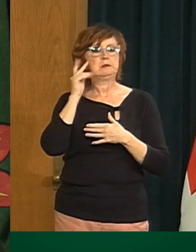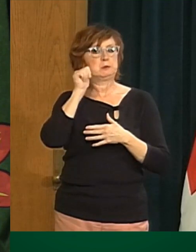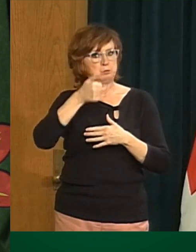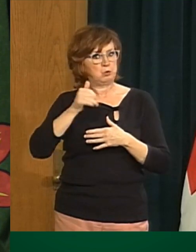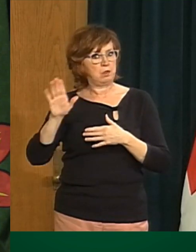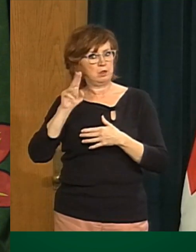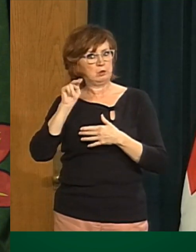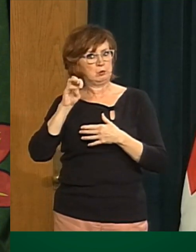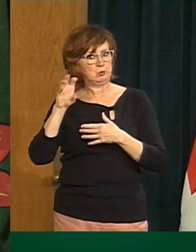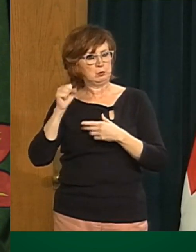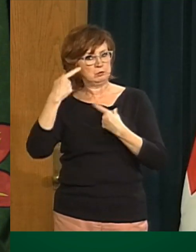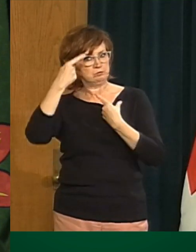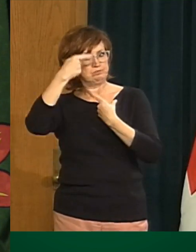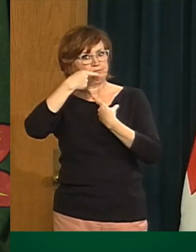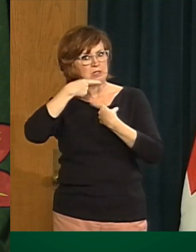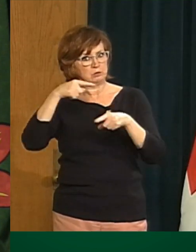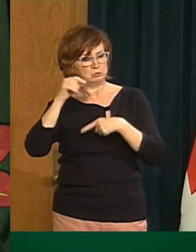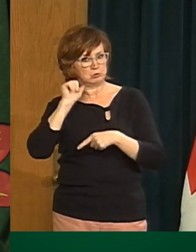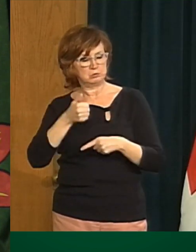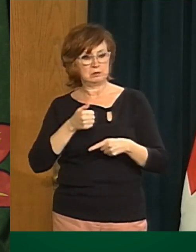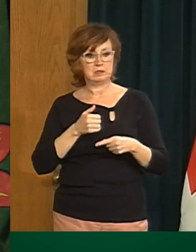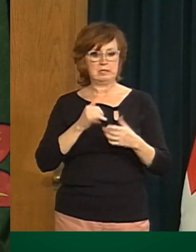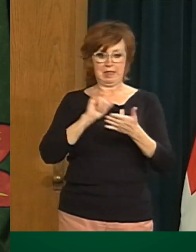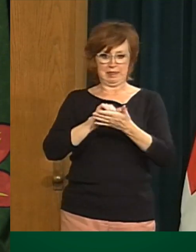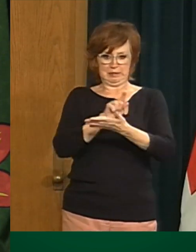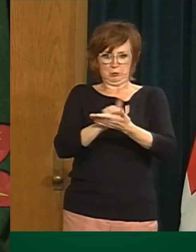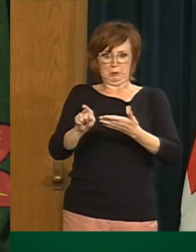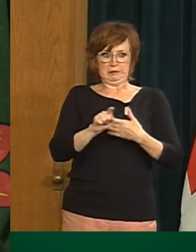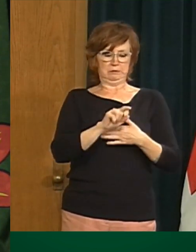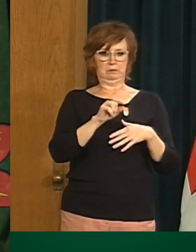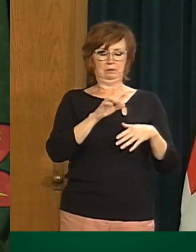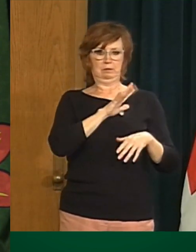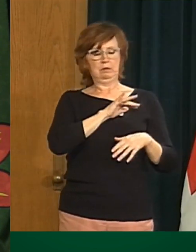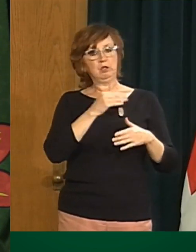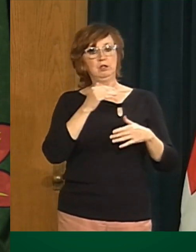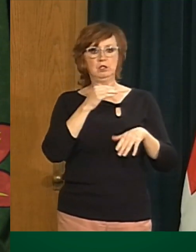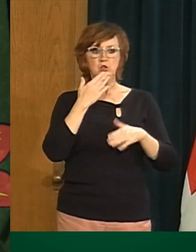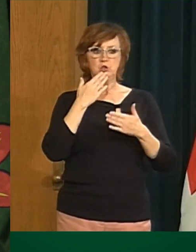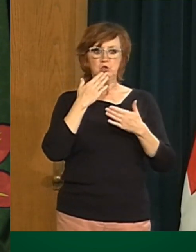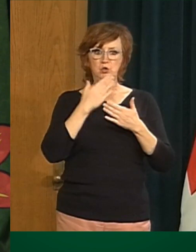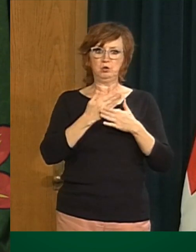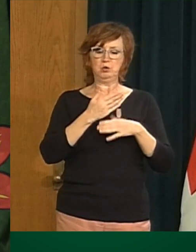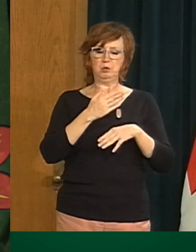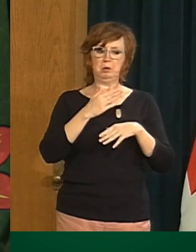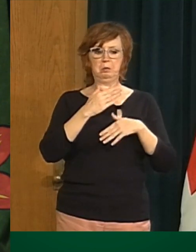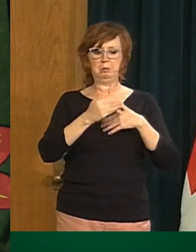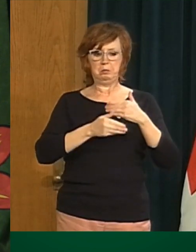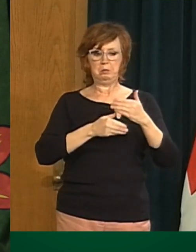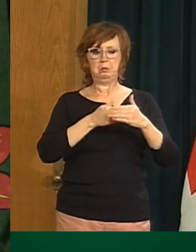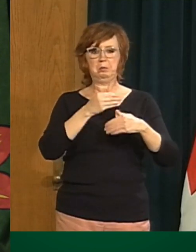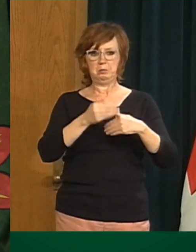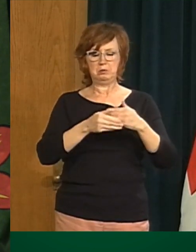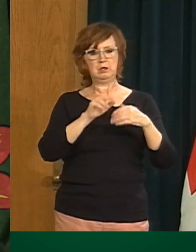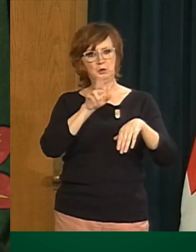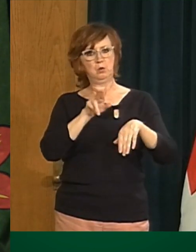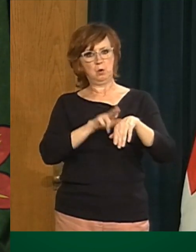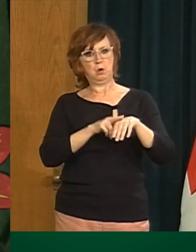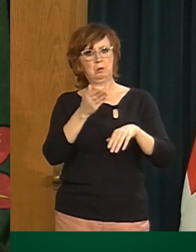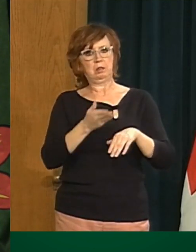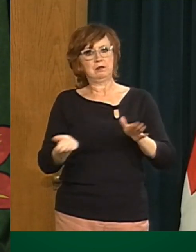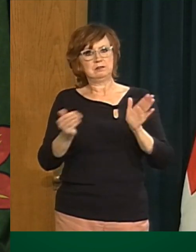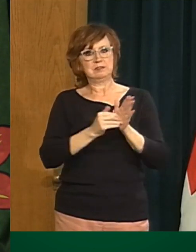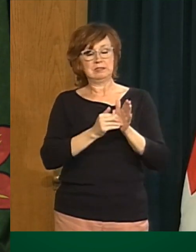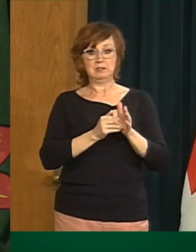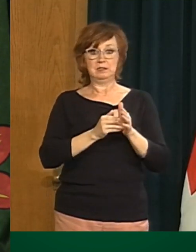towards getting back to normal. Not the normal we once knew, but a new normal. A new normal that means continuing